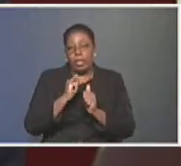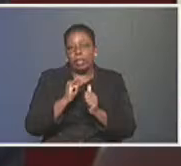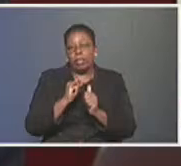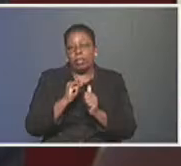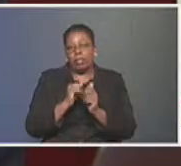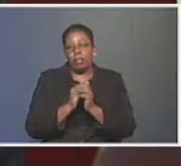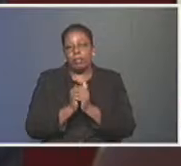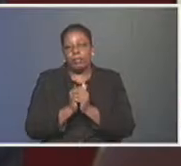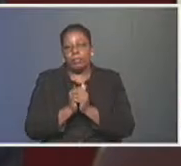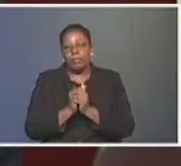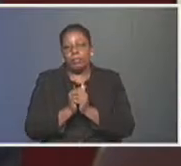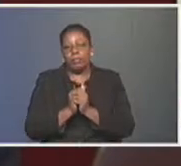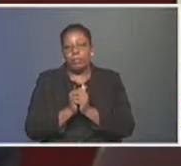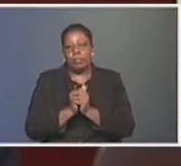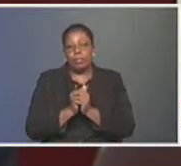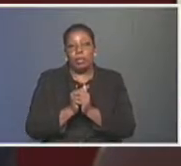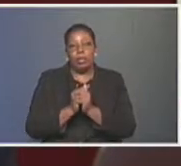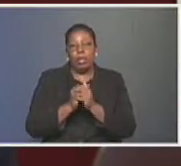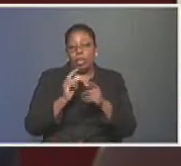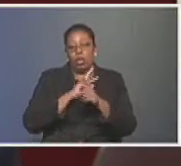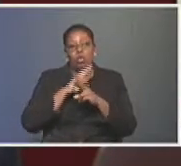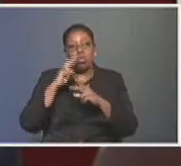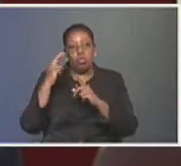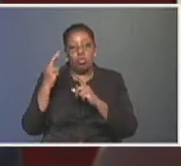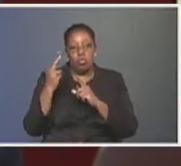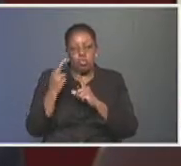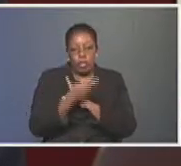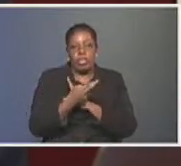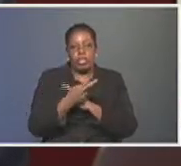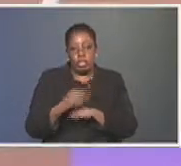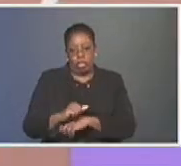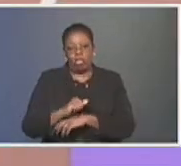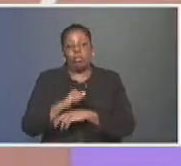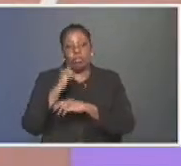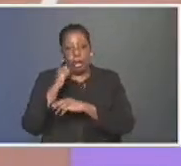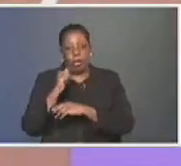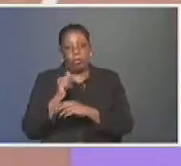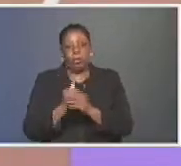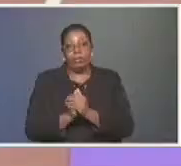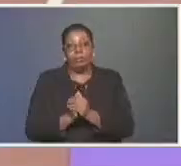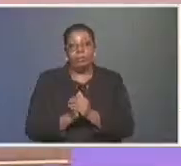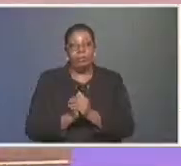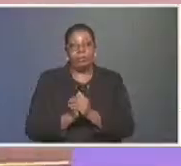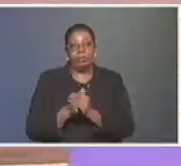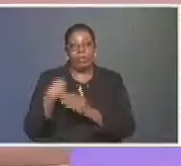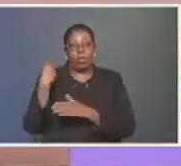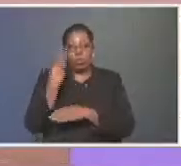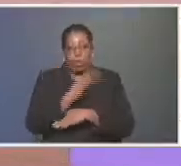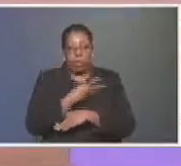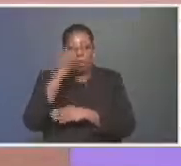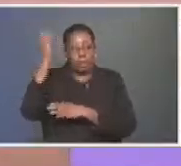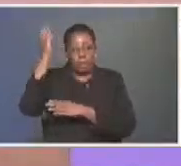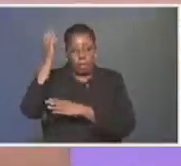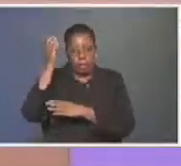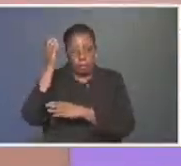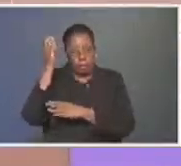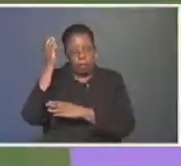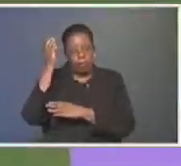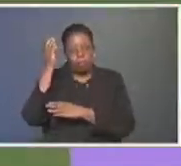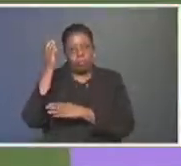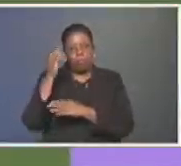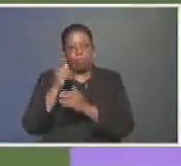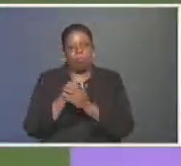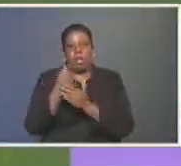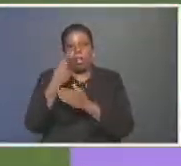which the entire region is decidedly proud. We consider